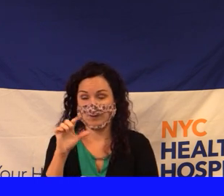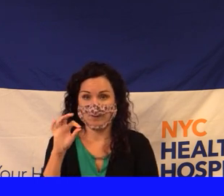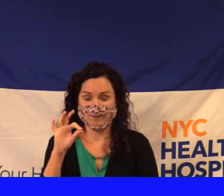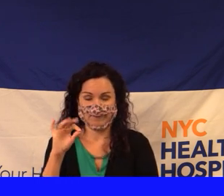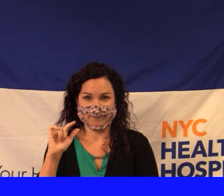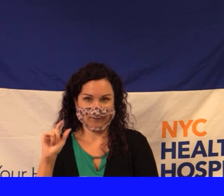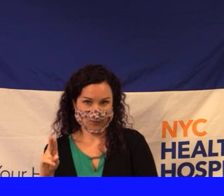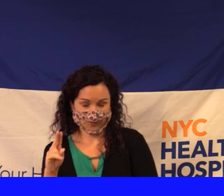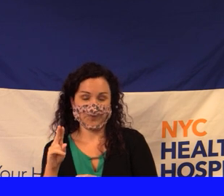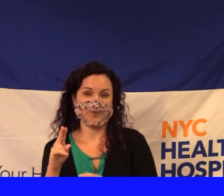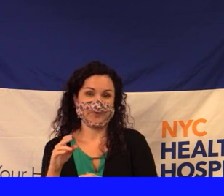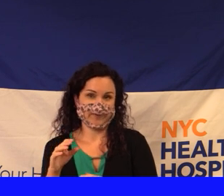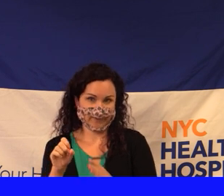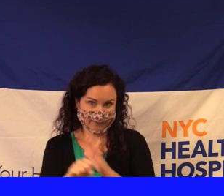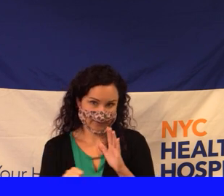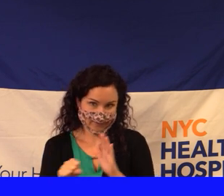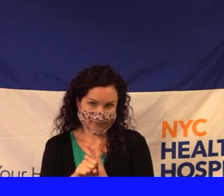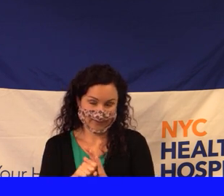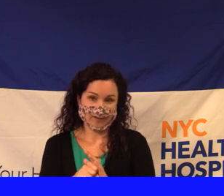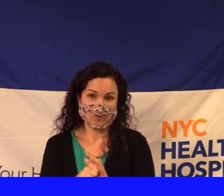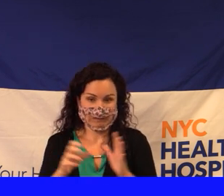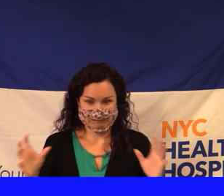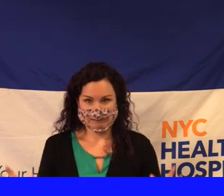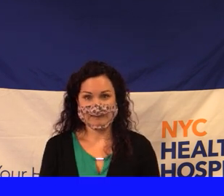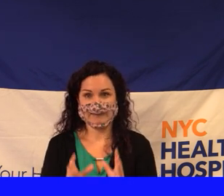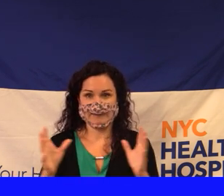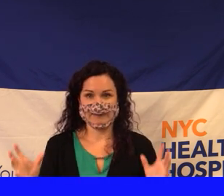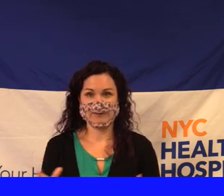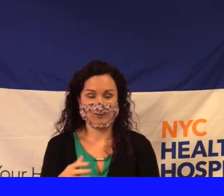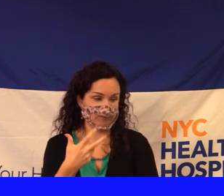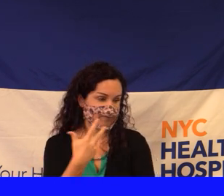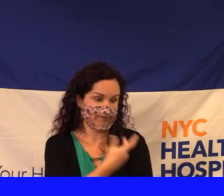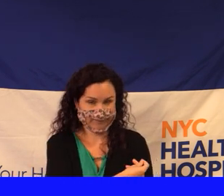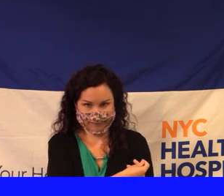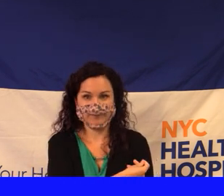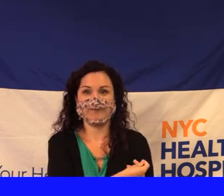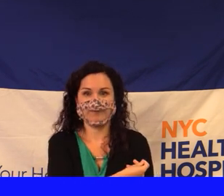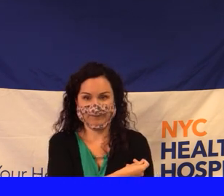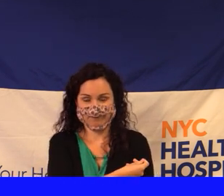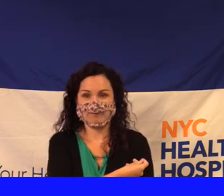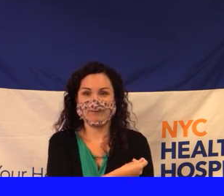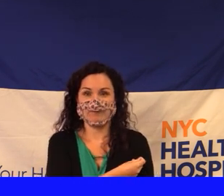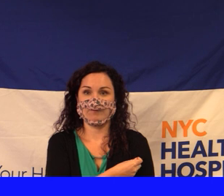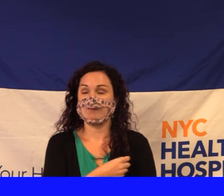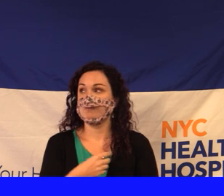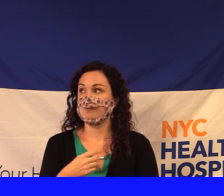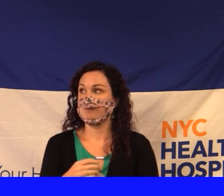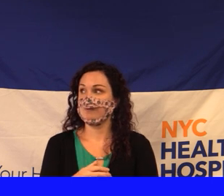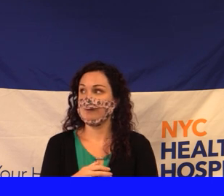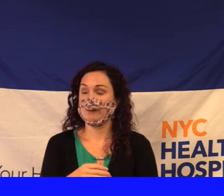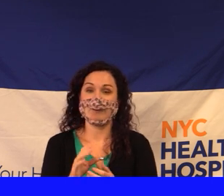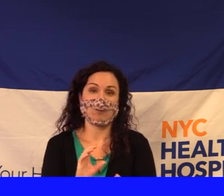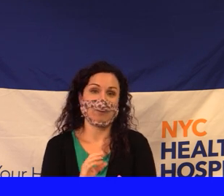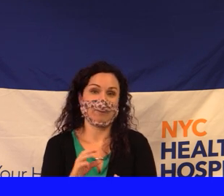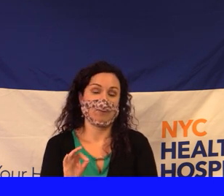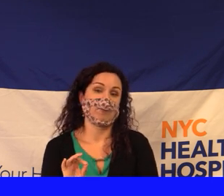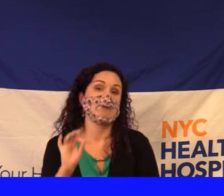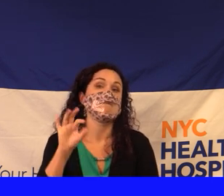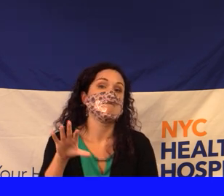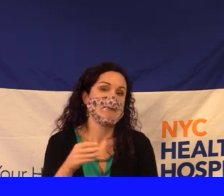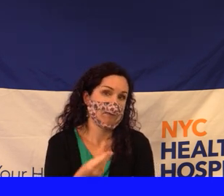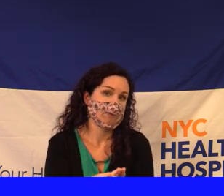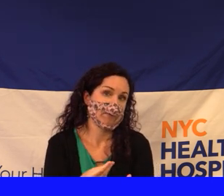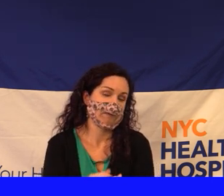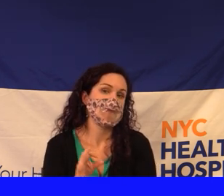encourage our members to get immunized, we're now offering a monetary incentive to our members to get